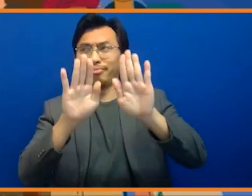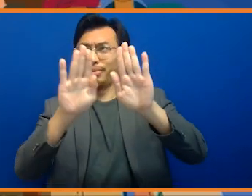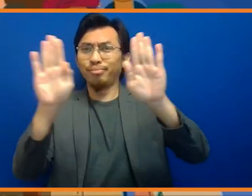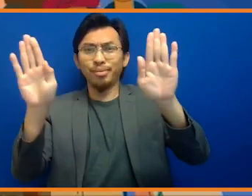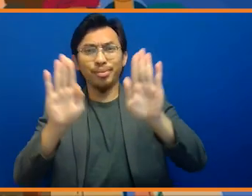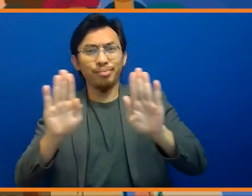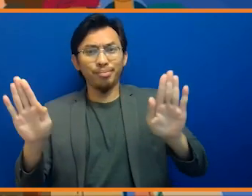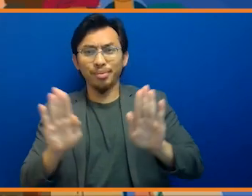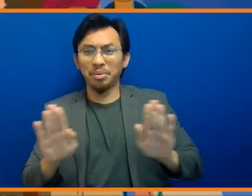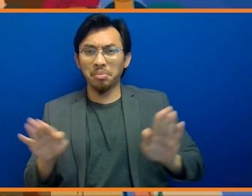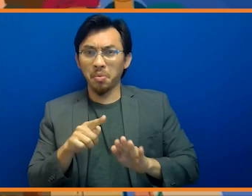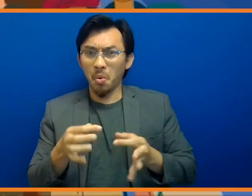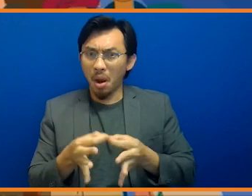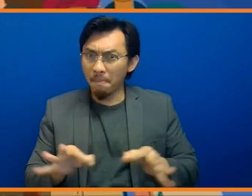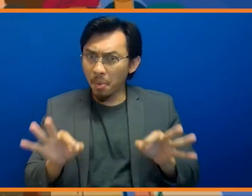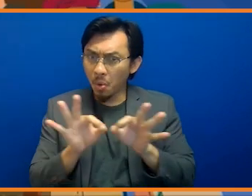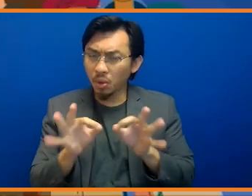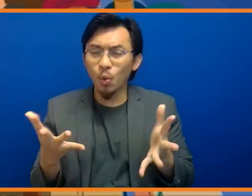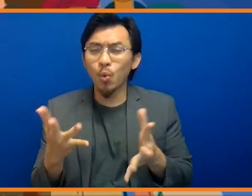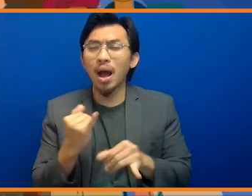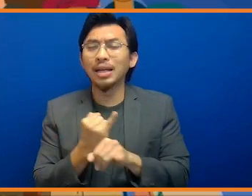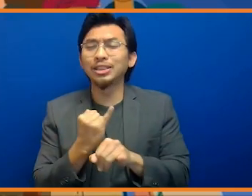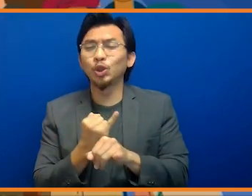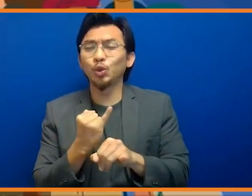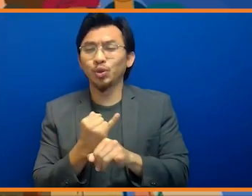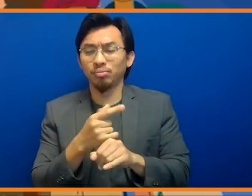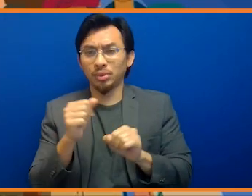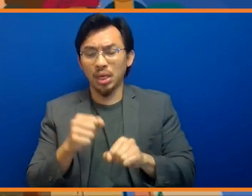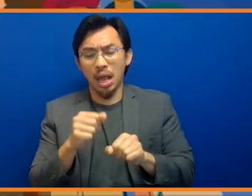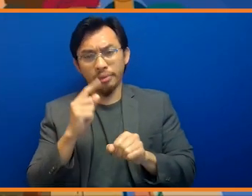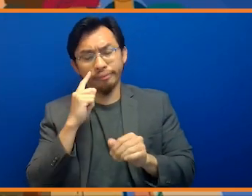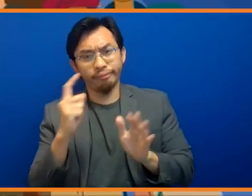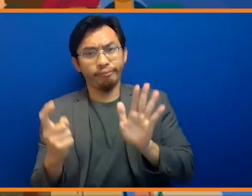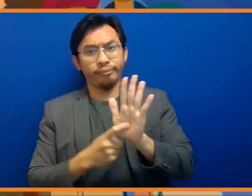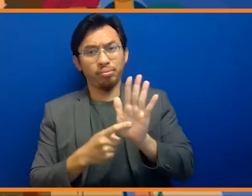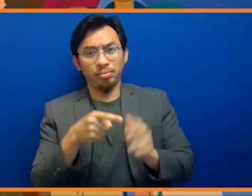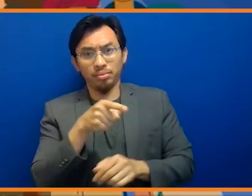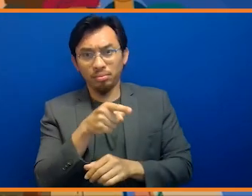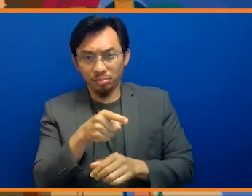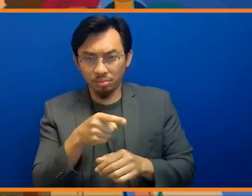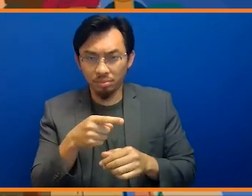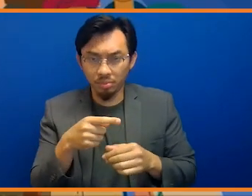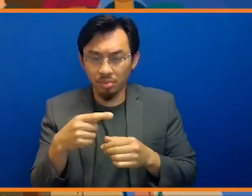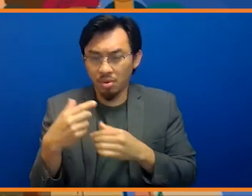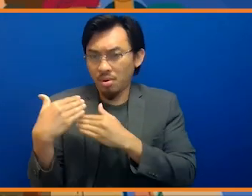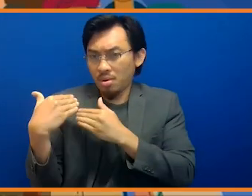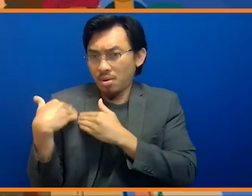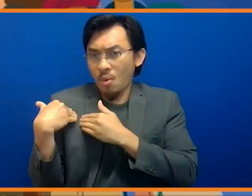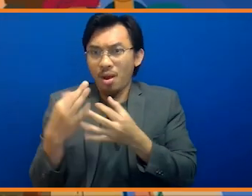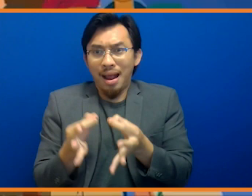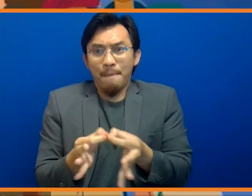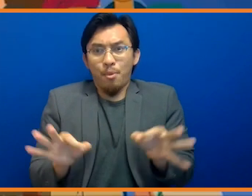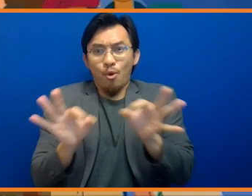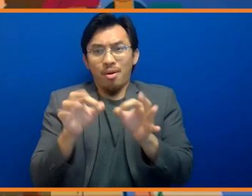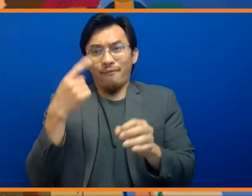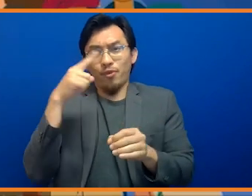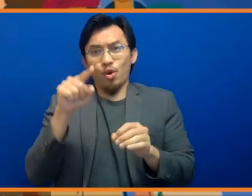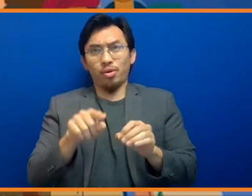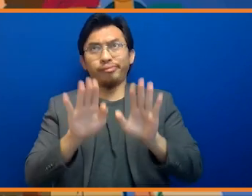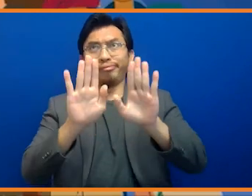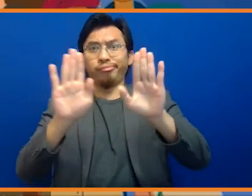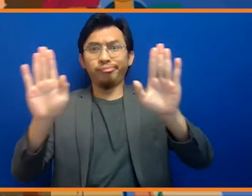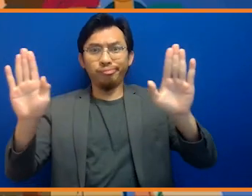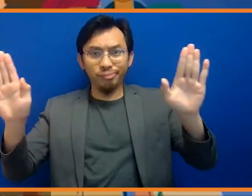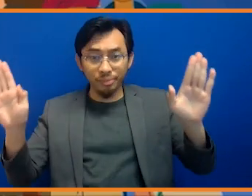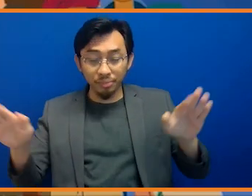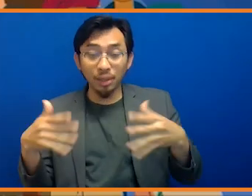important. Then which institution should be recognized to play the important role on the exhibit's material.